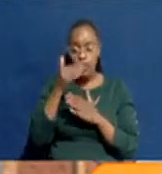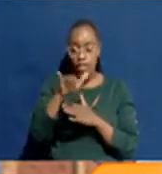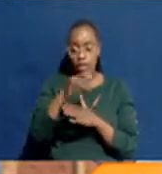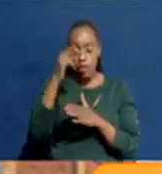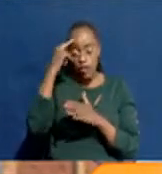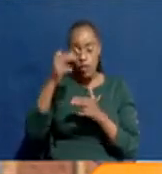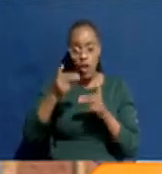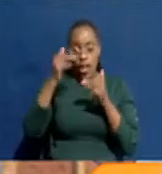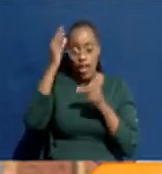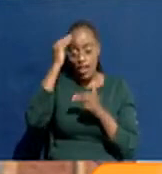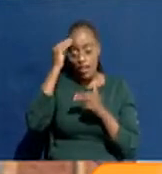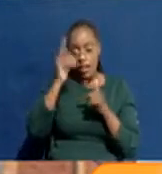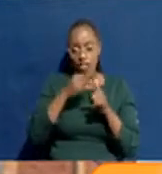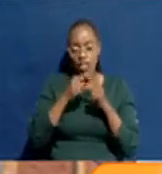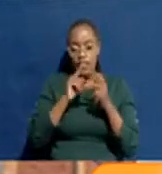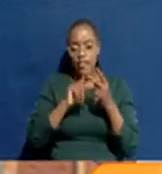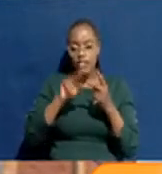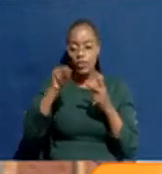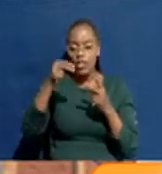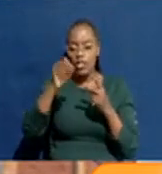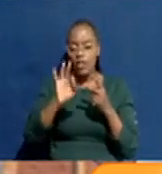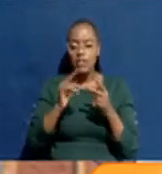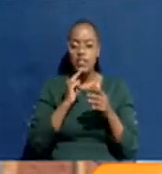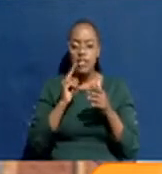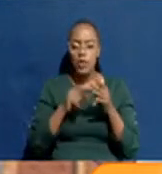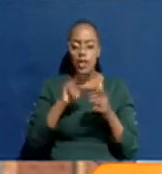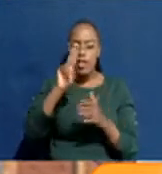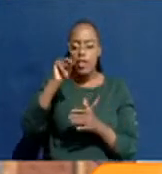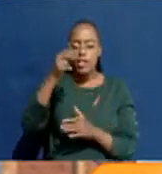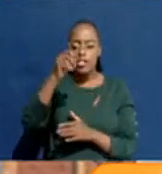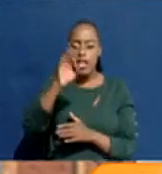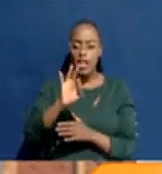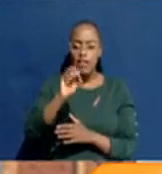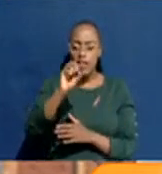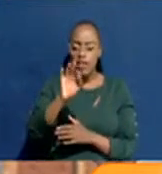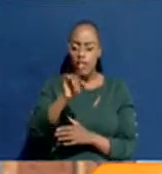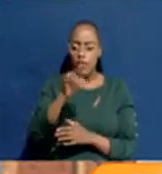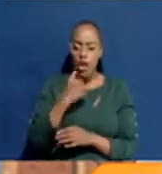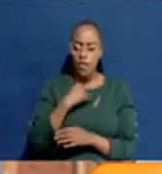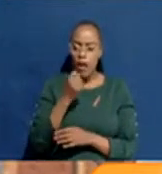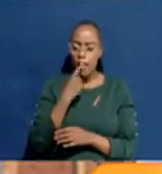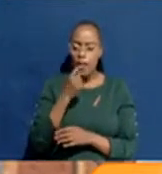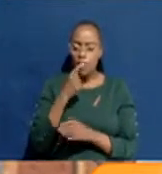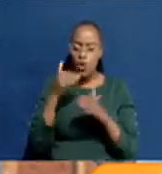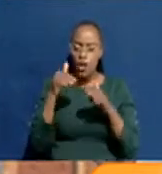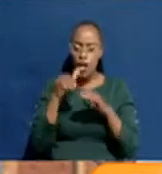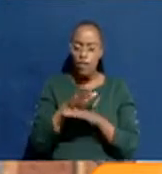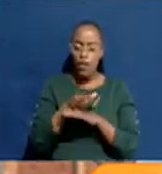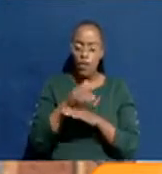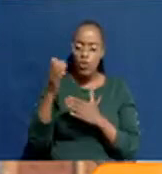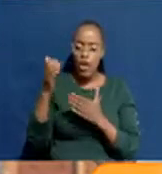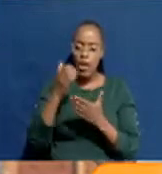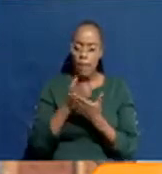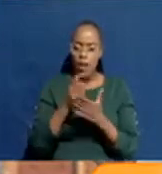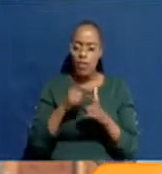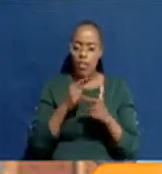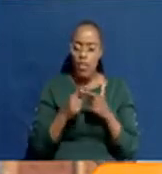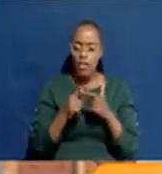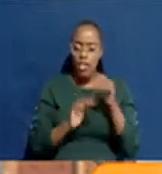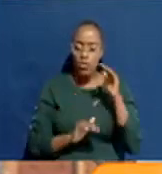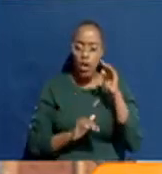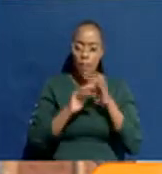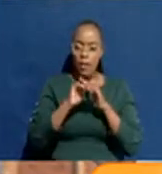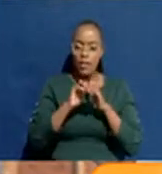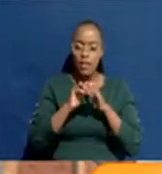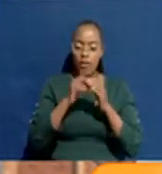education. Then it comes to NHIF, and you say that NHIF, if you have medical cover by your employer, then you're limited how